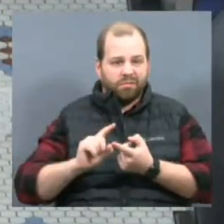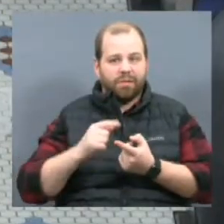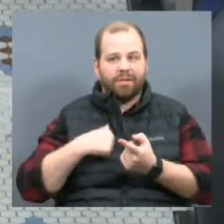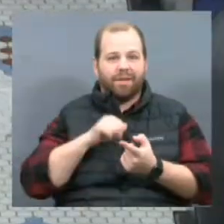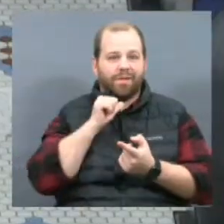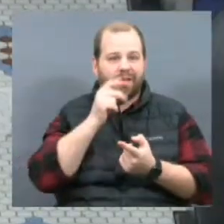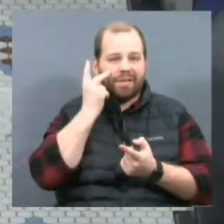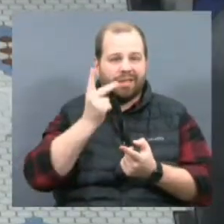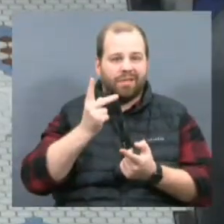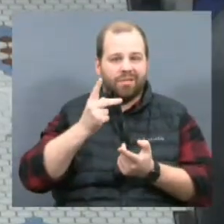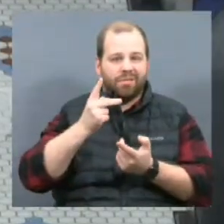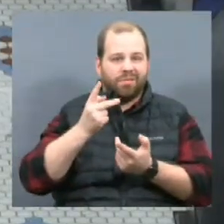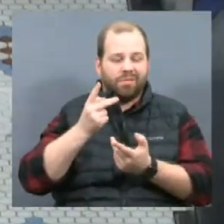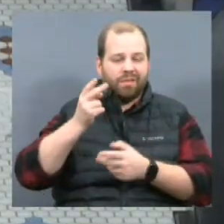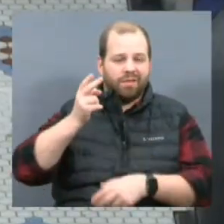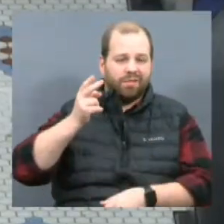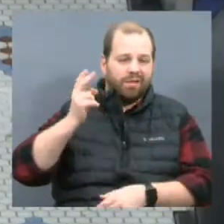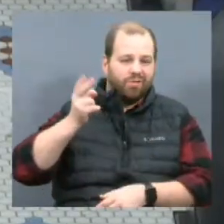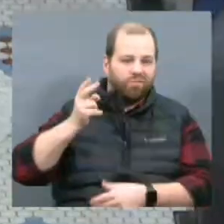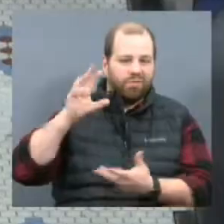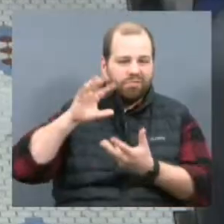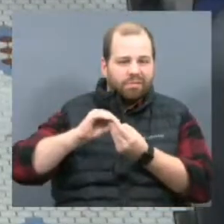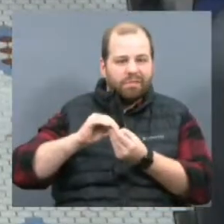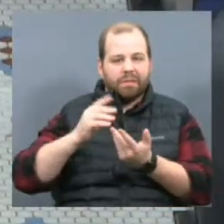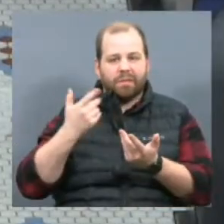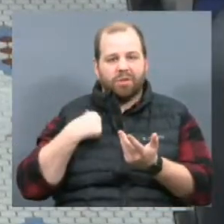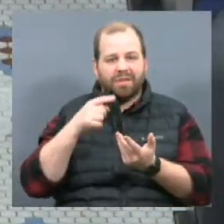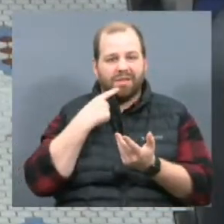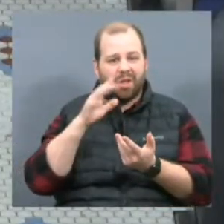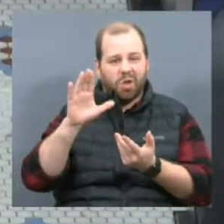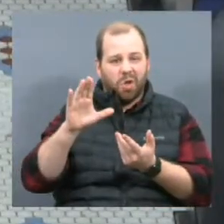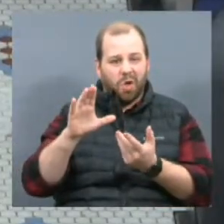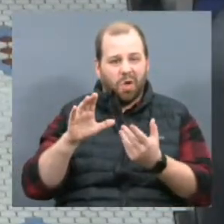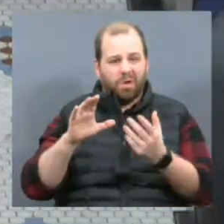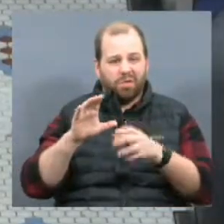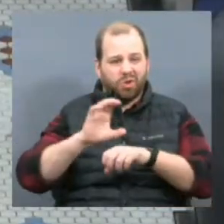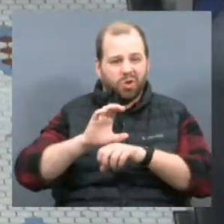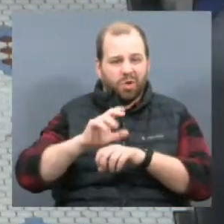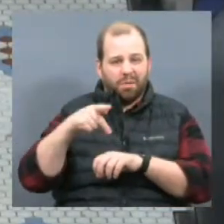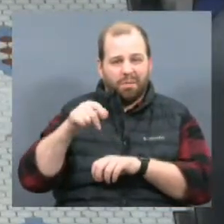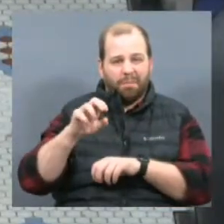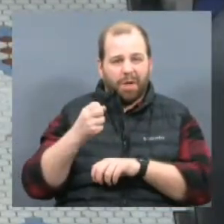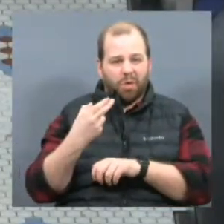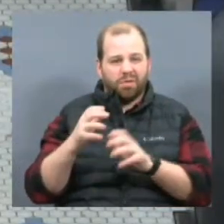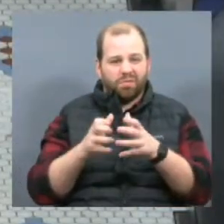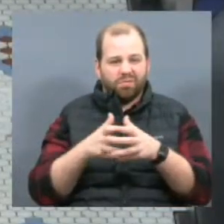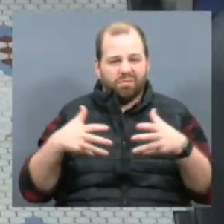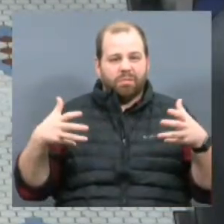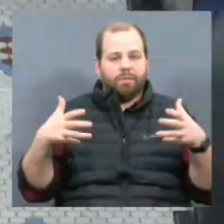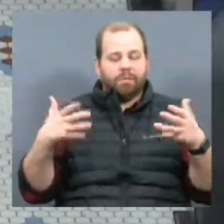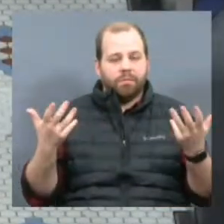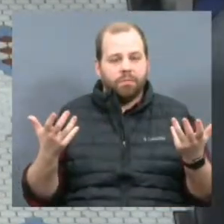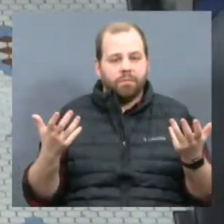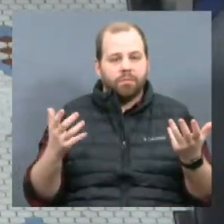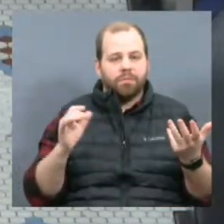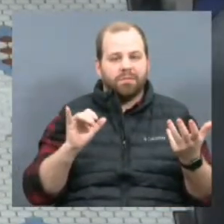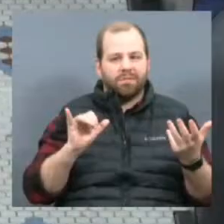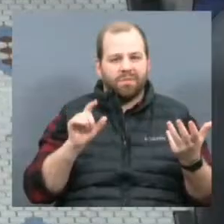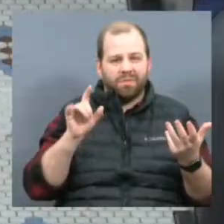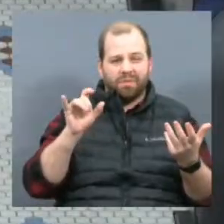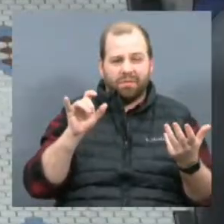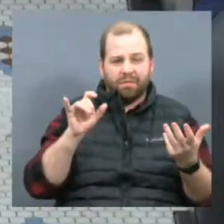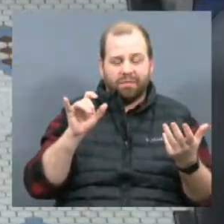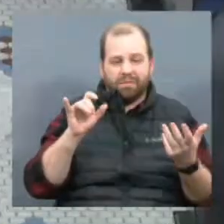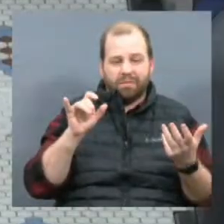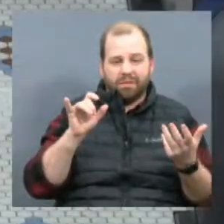records. She mentioned a growing parish. I would like to push back a little against Monty saying it needs to relieve on-street parking. Well, that's the very